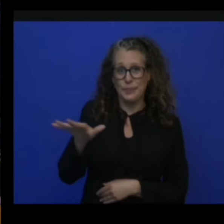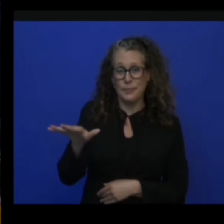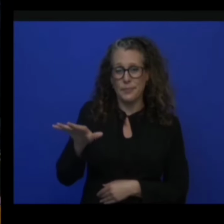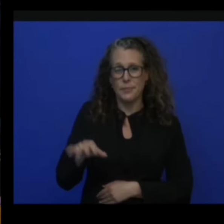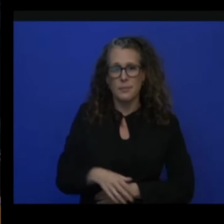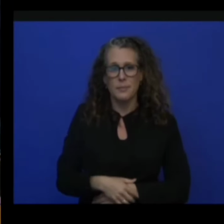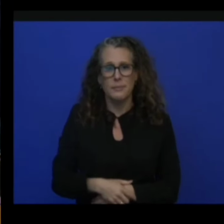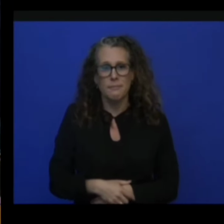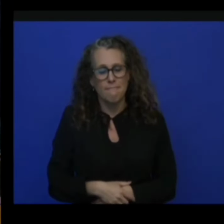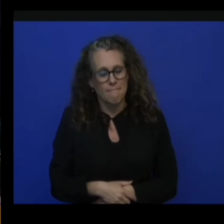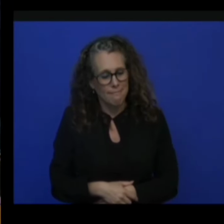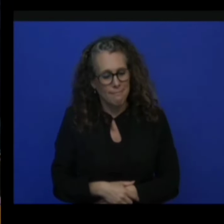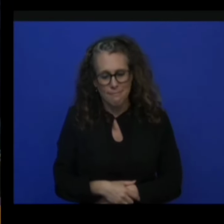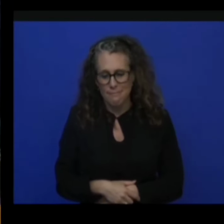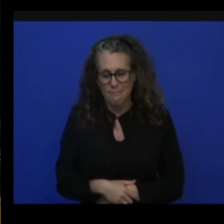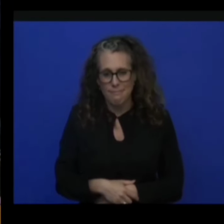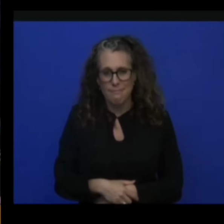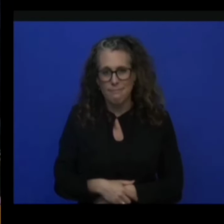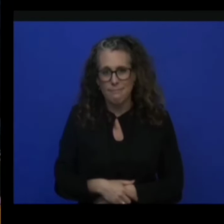and other places